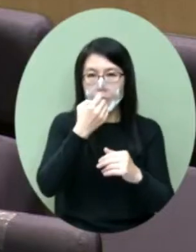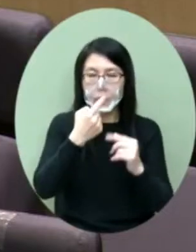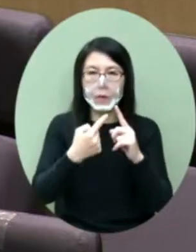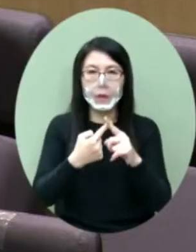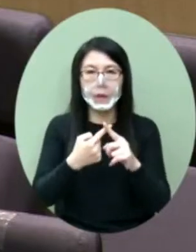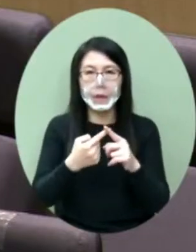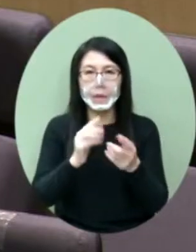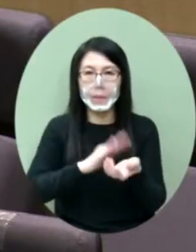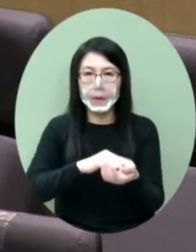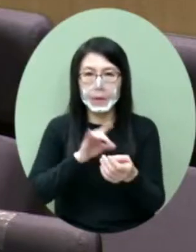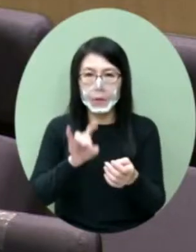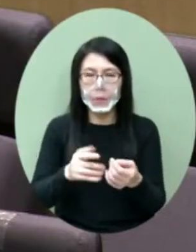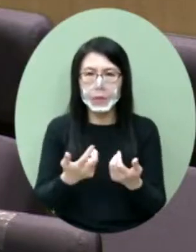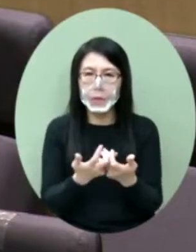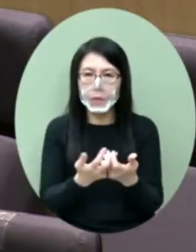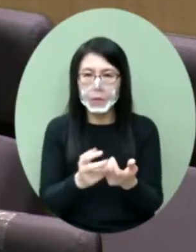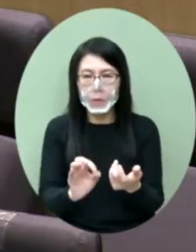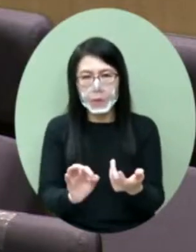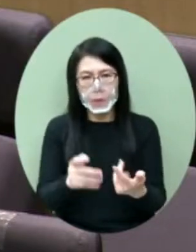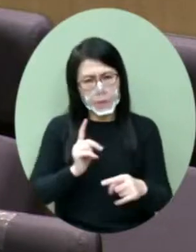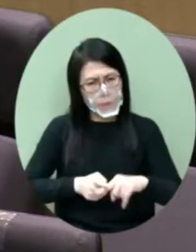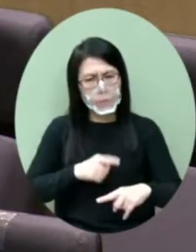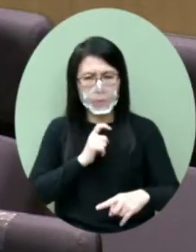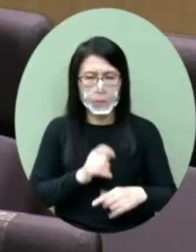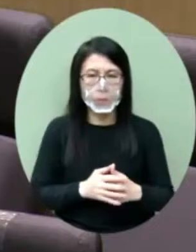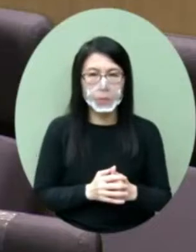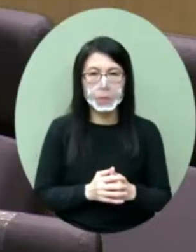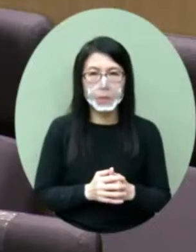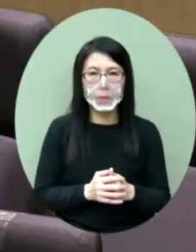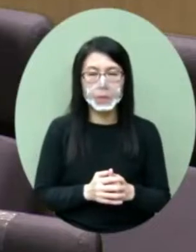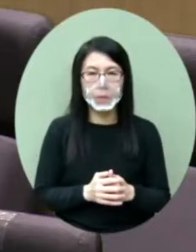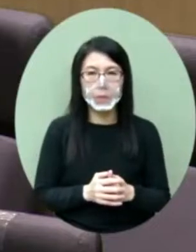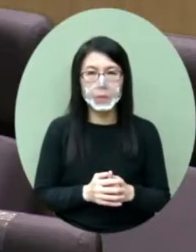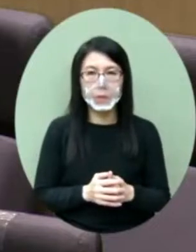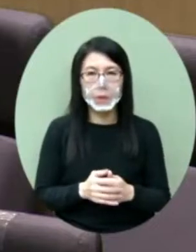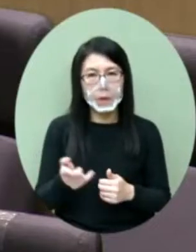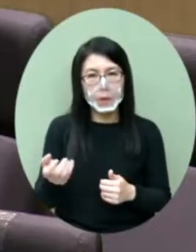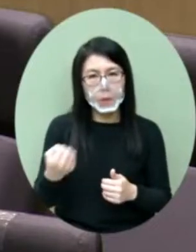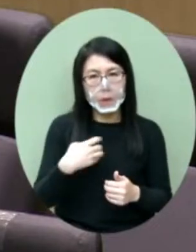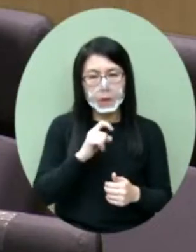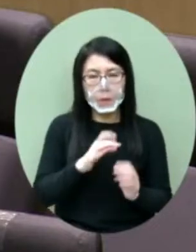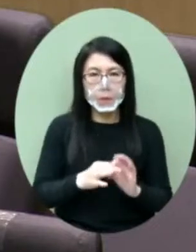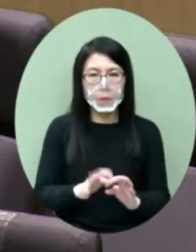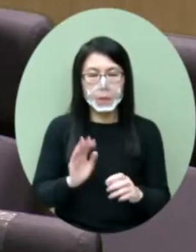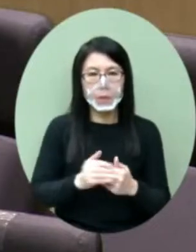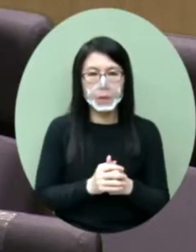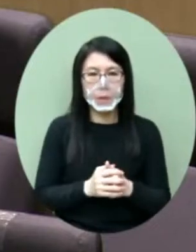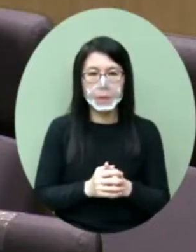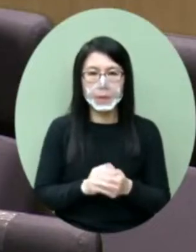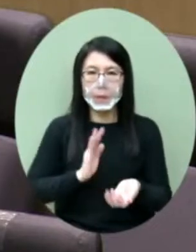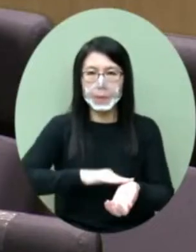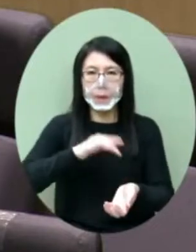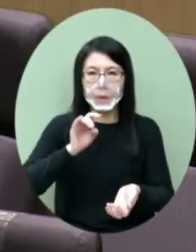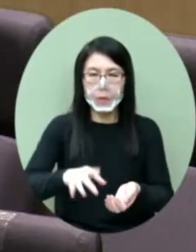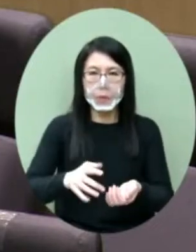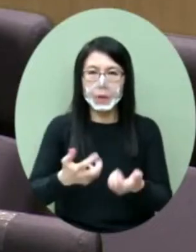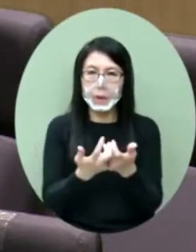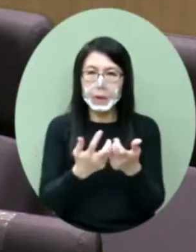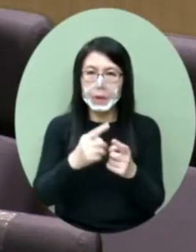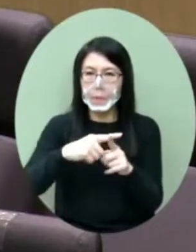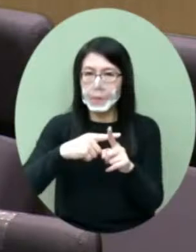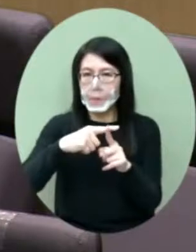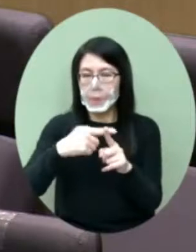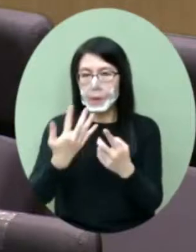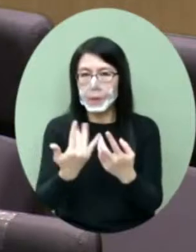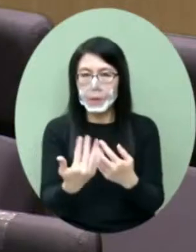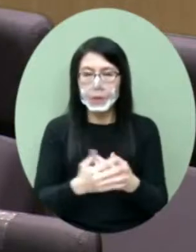be. Can you tell inbound travelers trying to test before they arrive what the CT value cutoff is in case they test positive on arrival? And